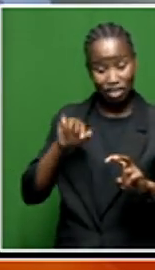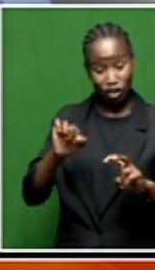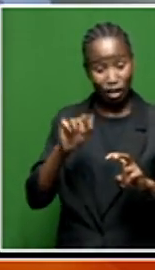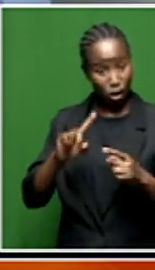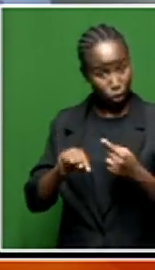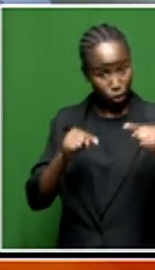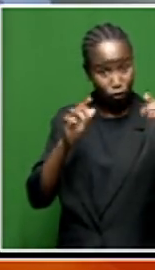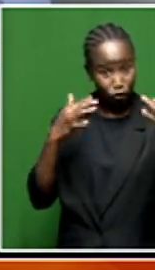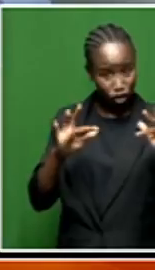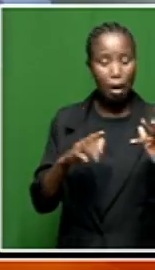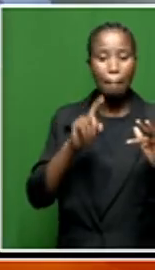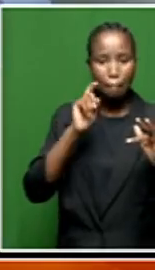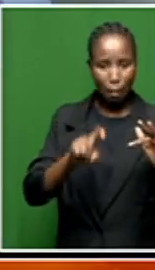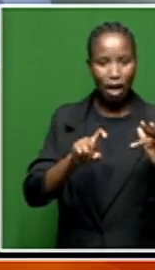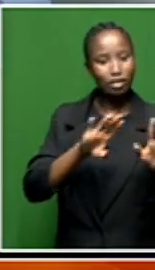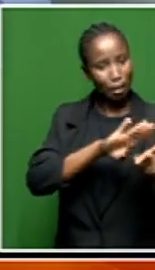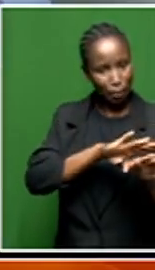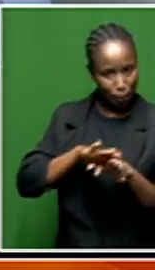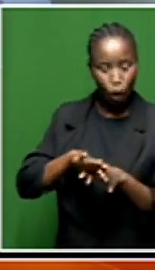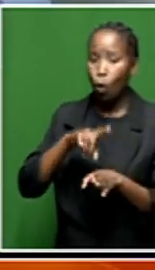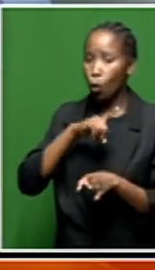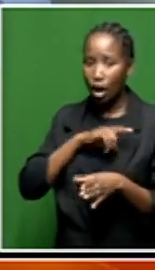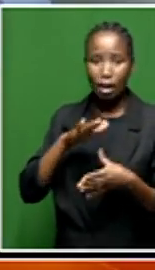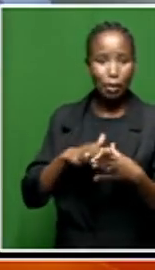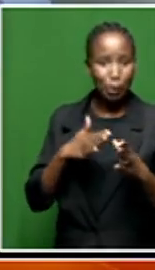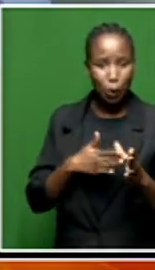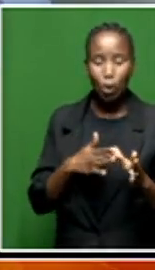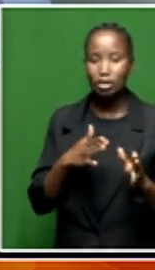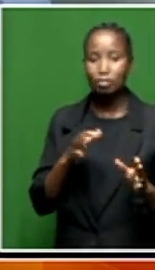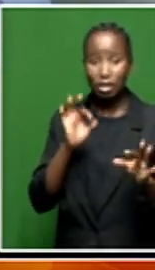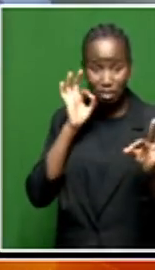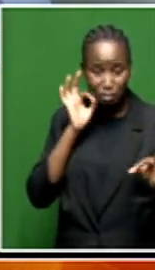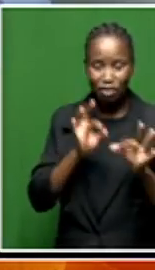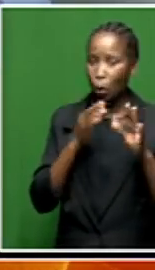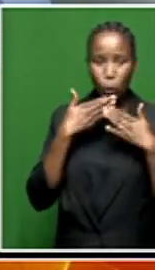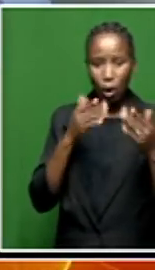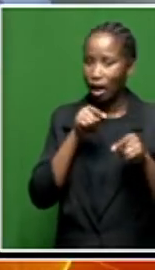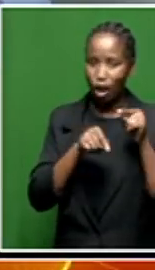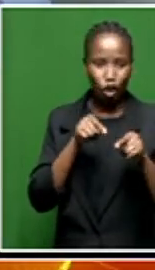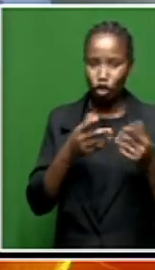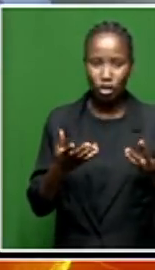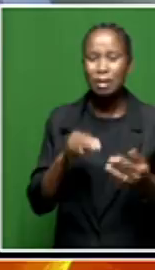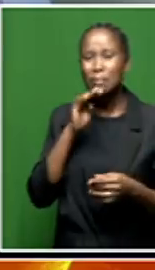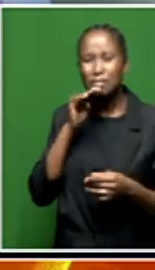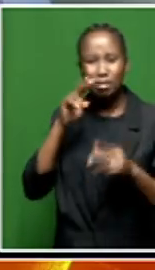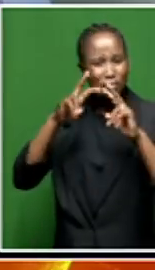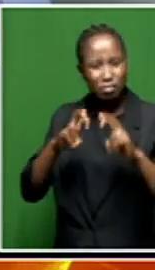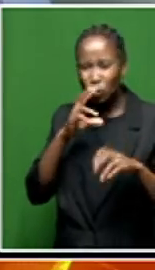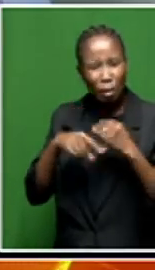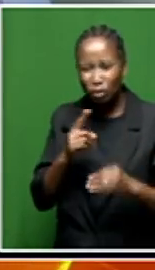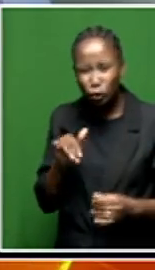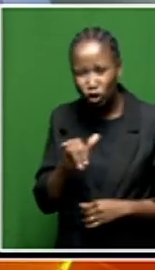against him into unspecified allegations. Now, which investigation is he referring to here? Is it a